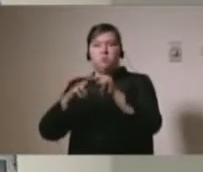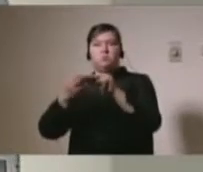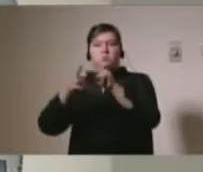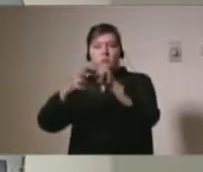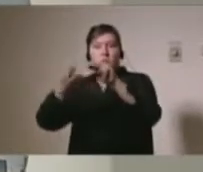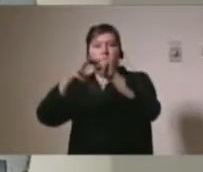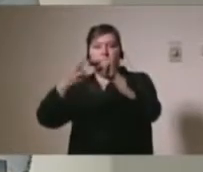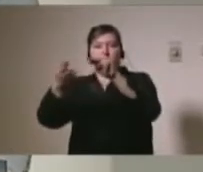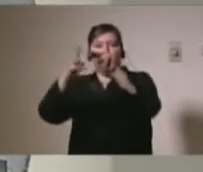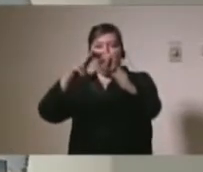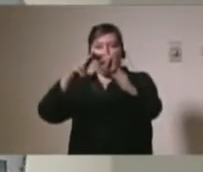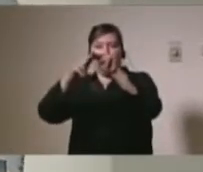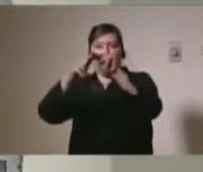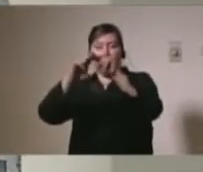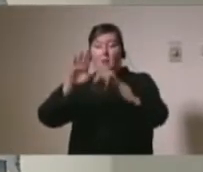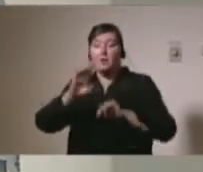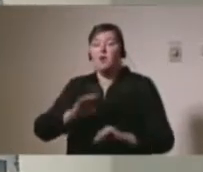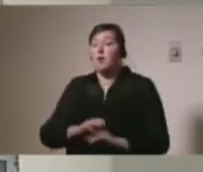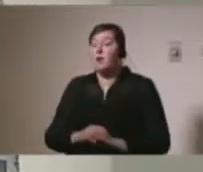In